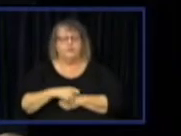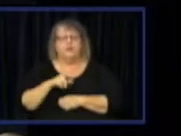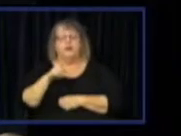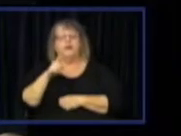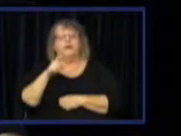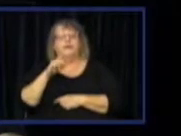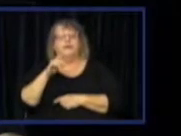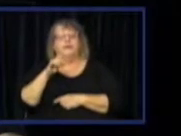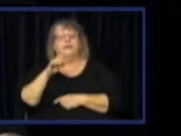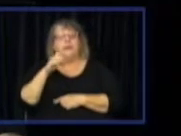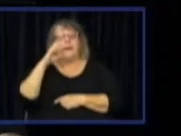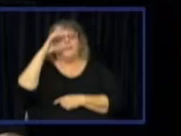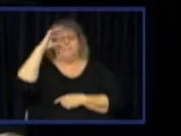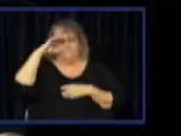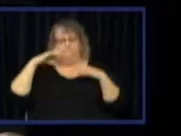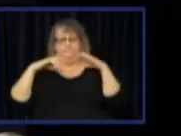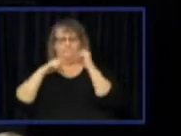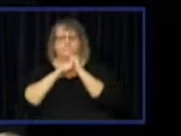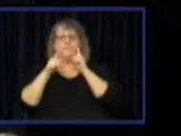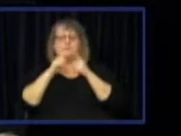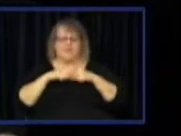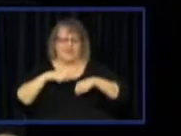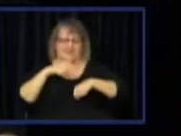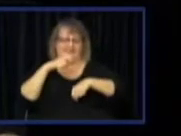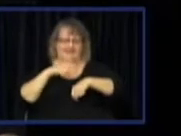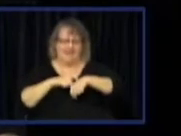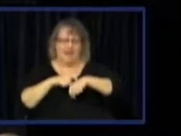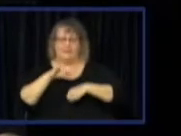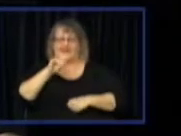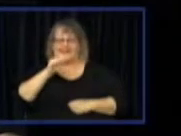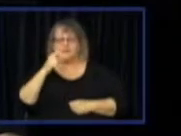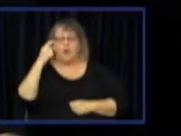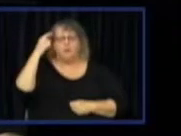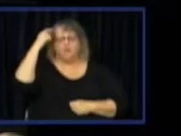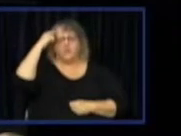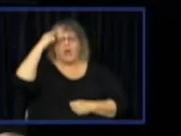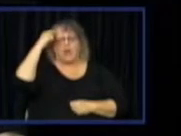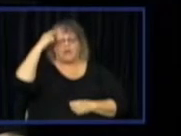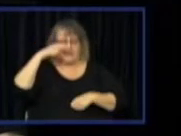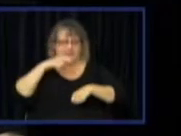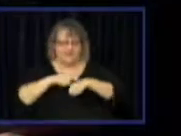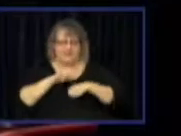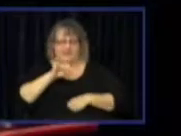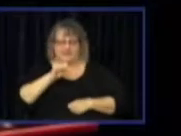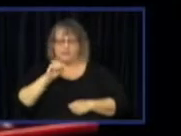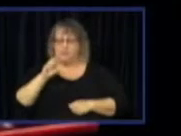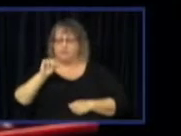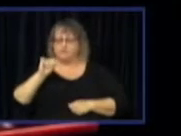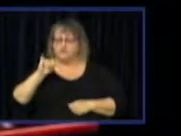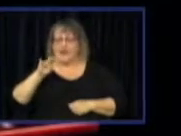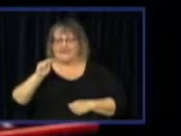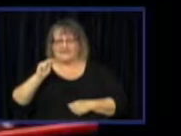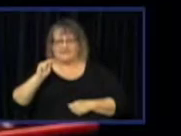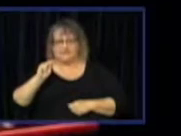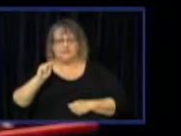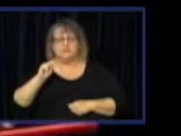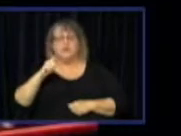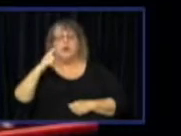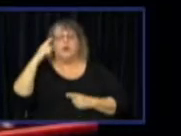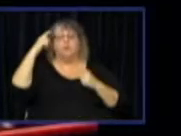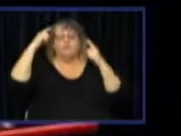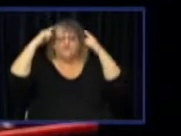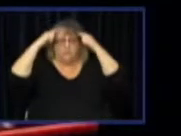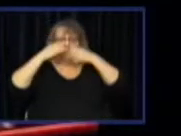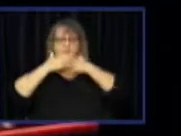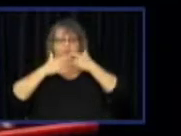we use a memory tool for the public that says time is brain. And what time is brain means is that when you have a blockage of